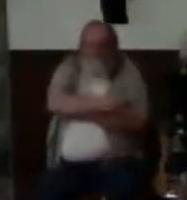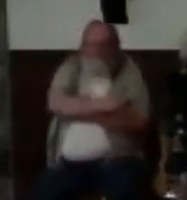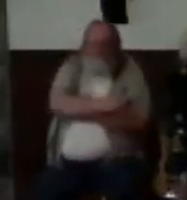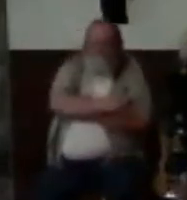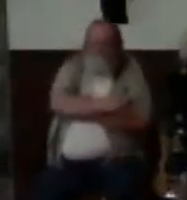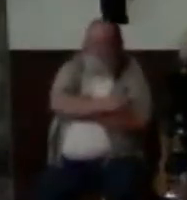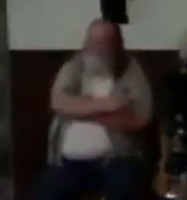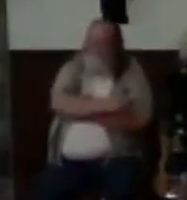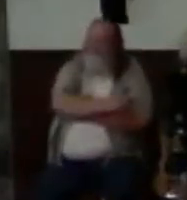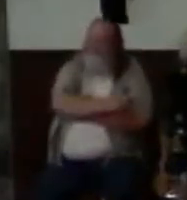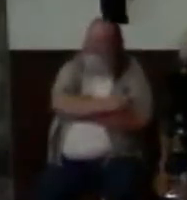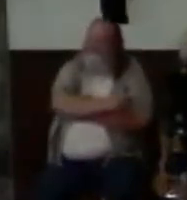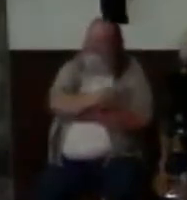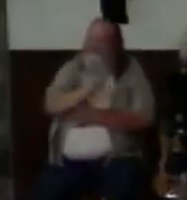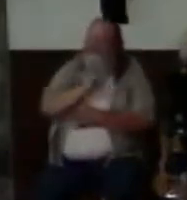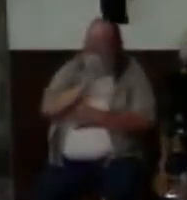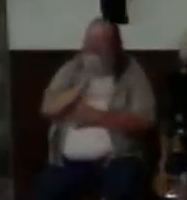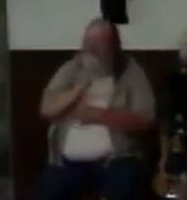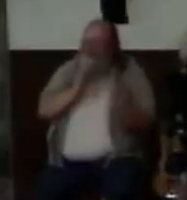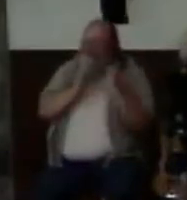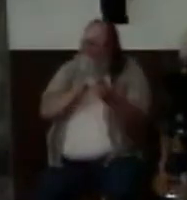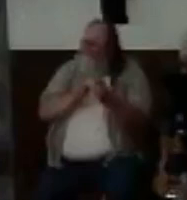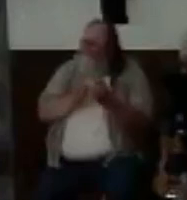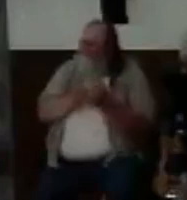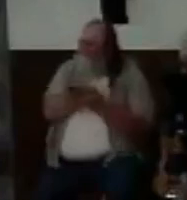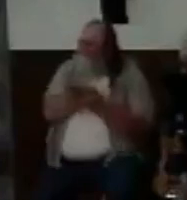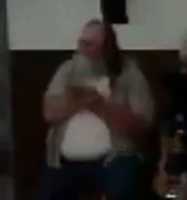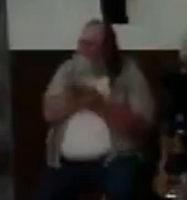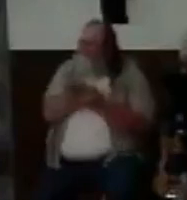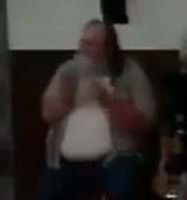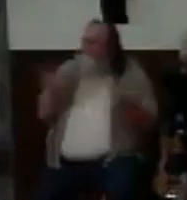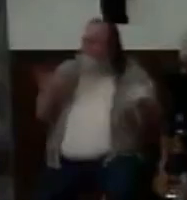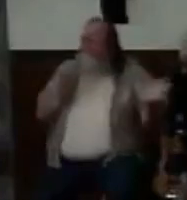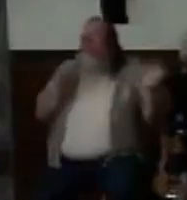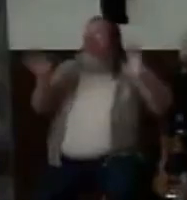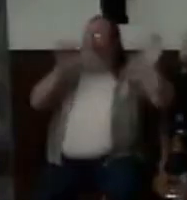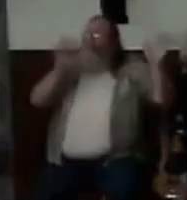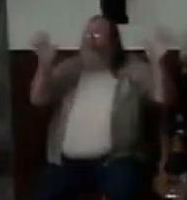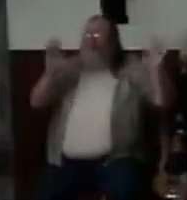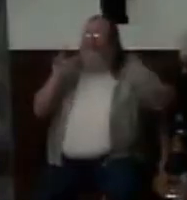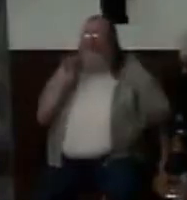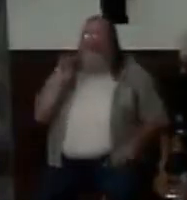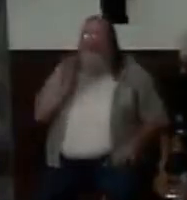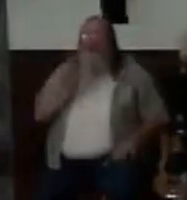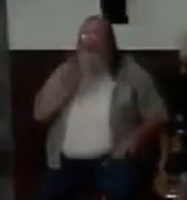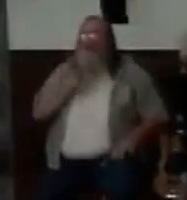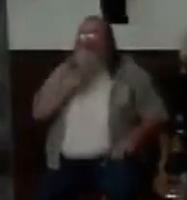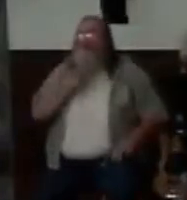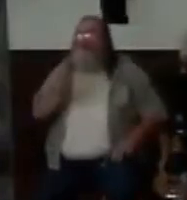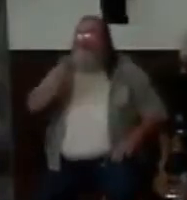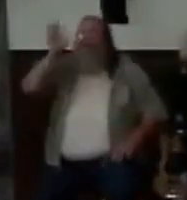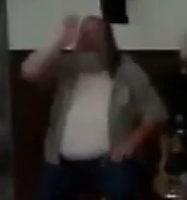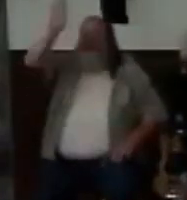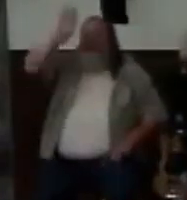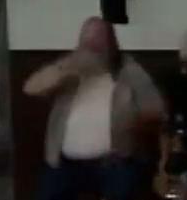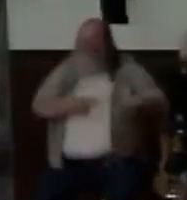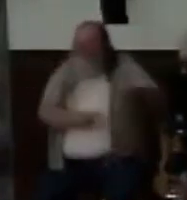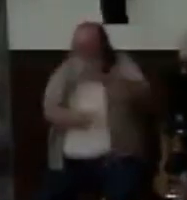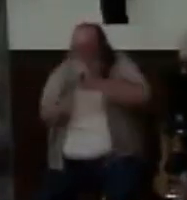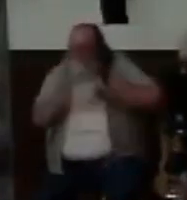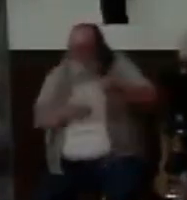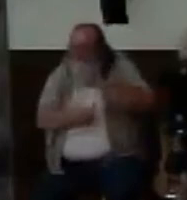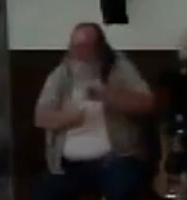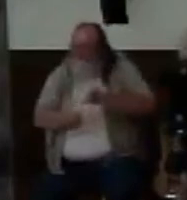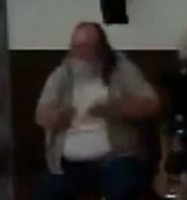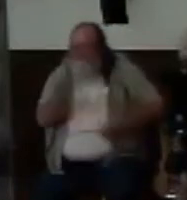Instead of going through the motions of tradition, we claim his presence right now, right here. Some